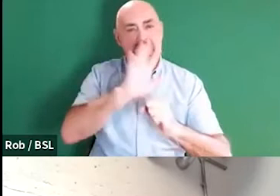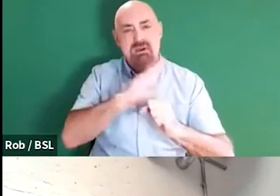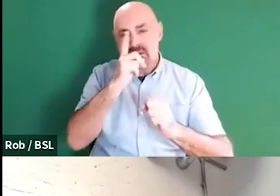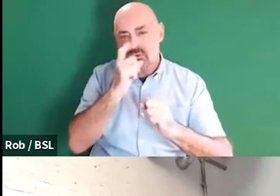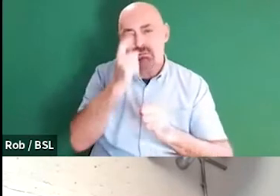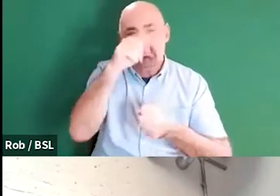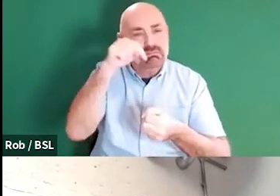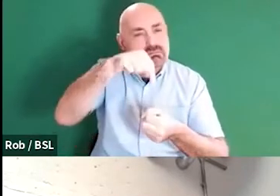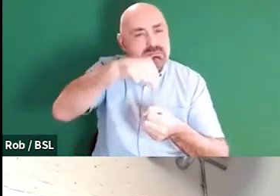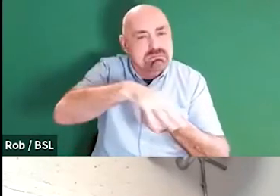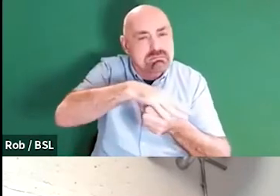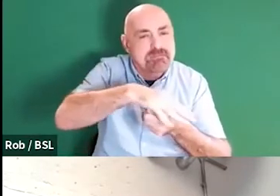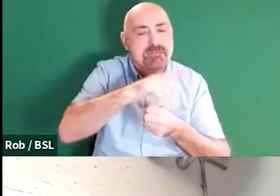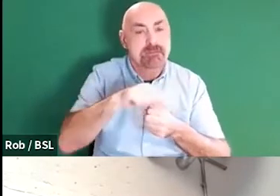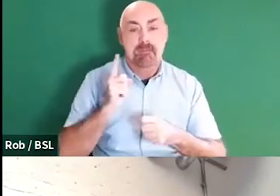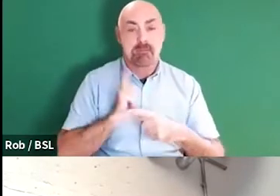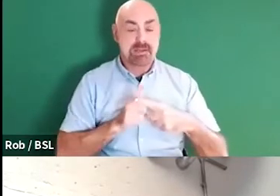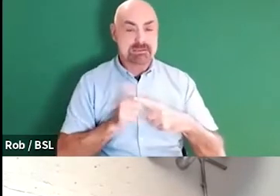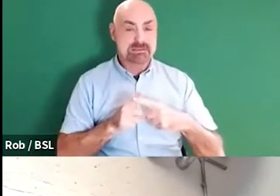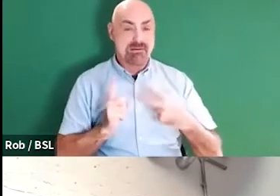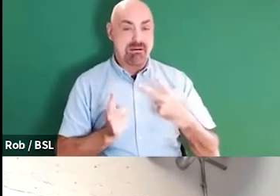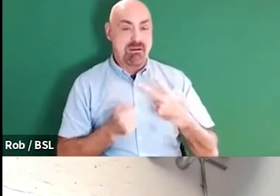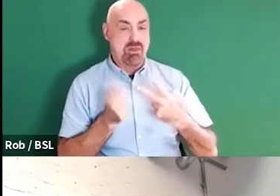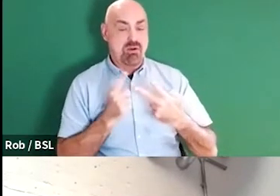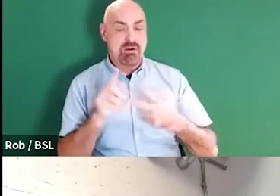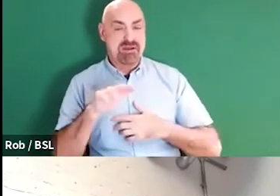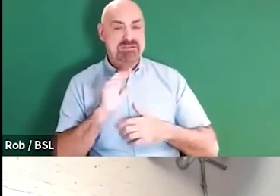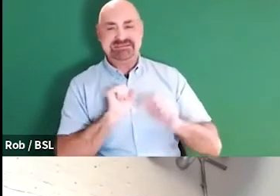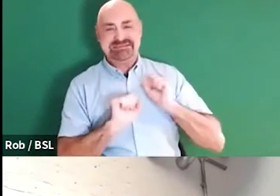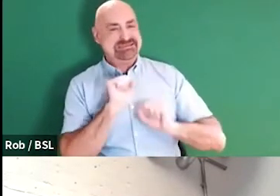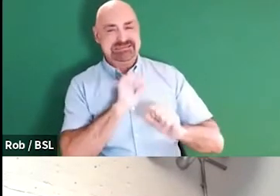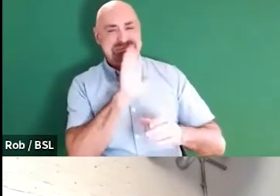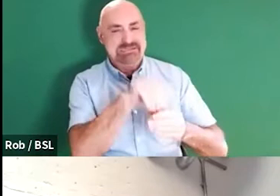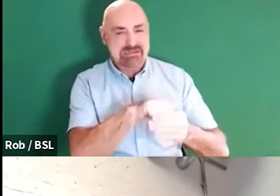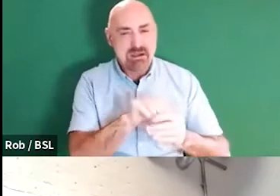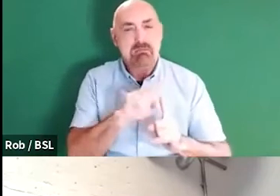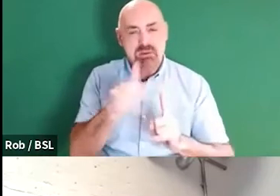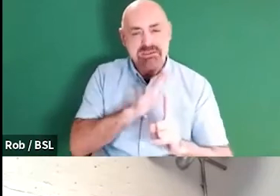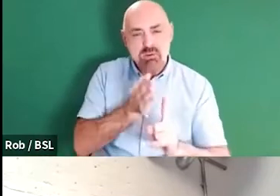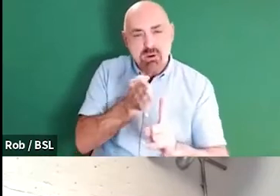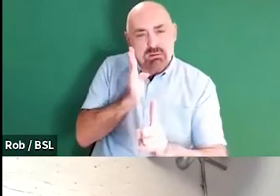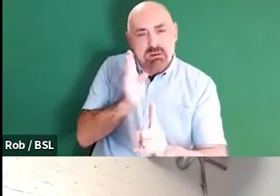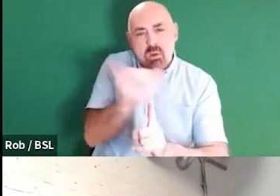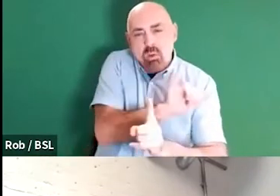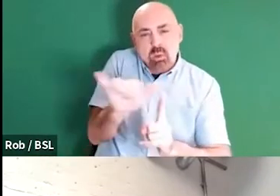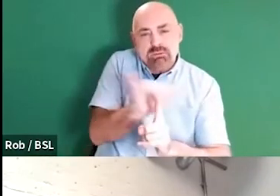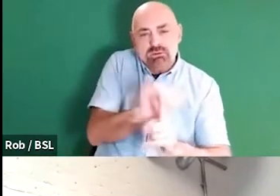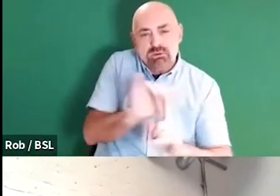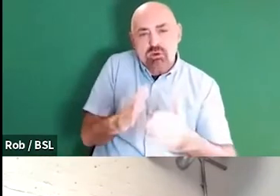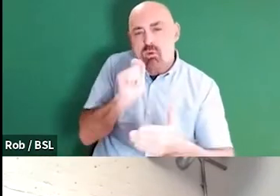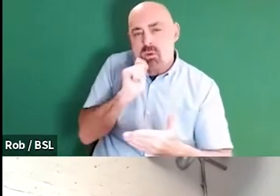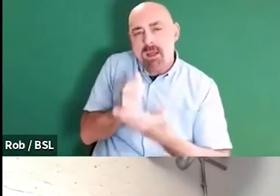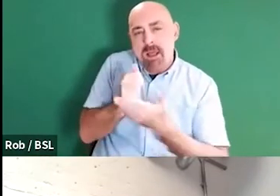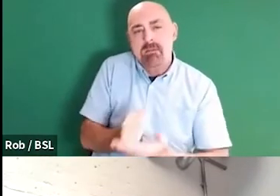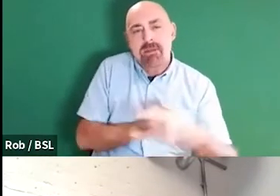including those who are less likely to access services, and be able to identify the services most likely to make a difference and focus on